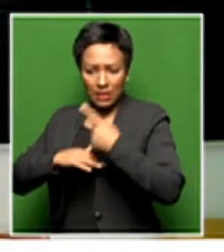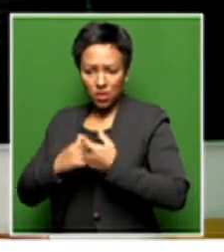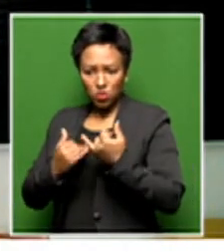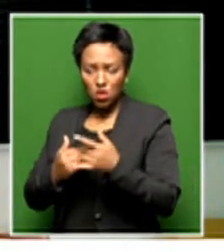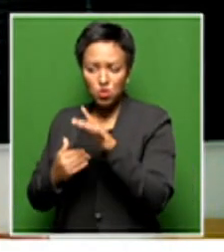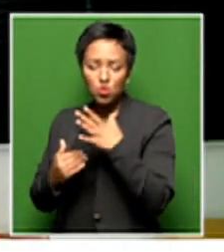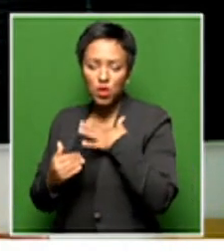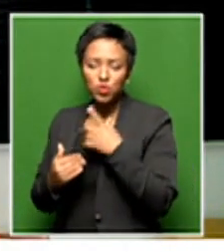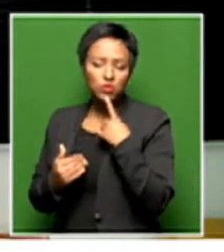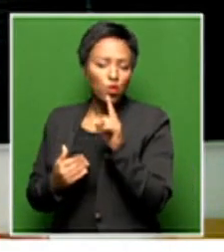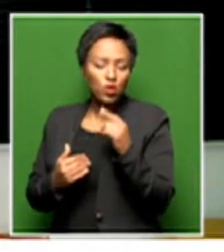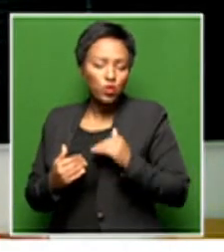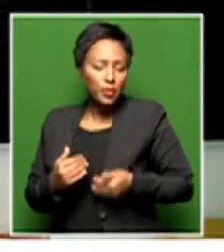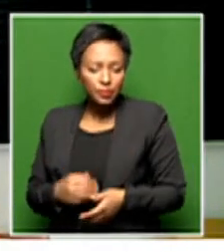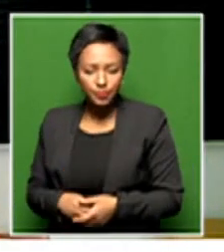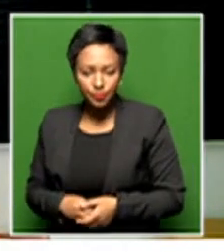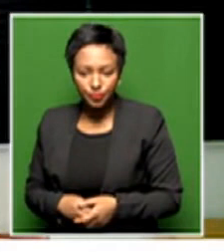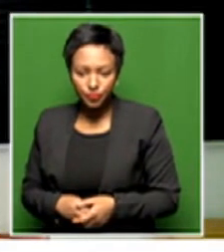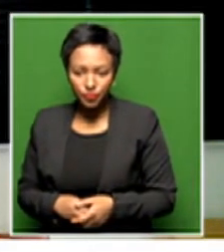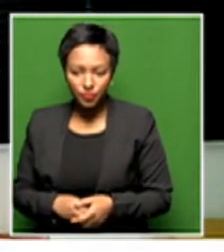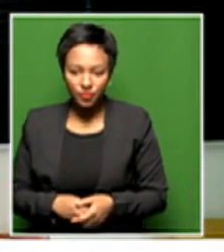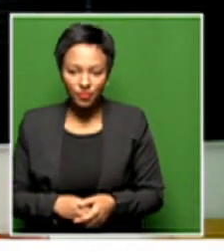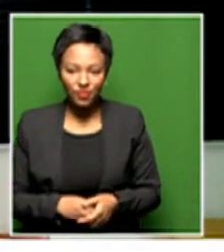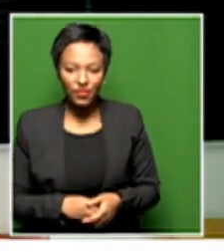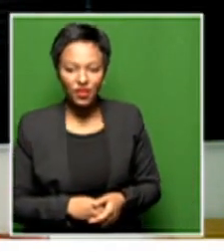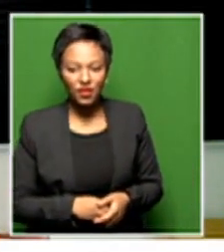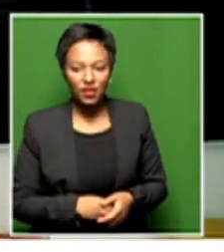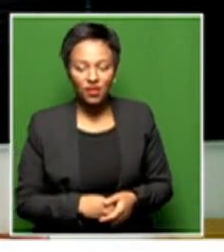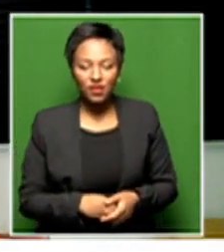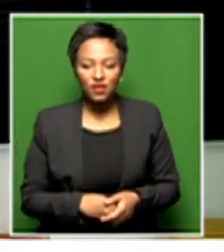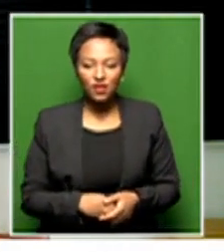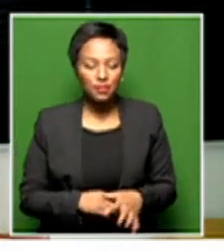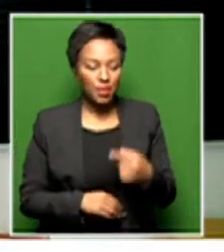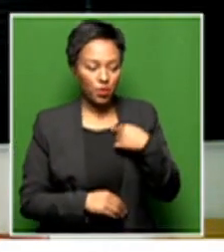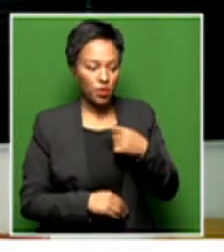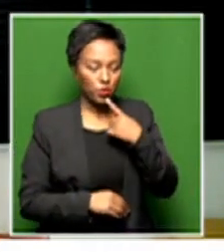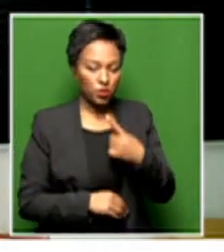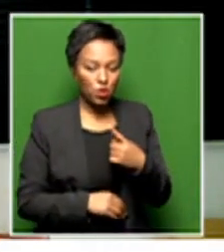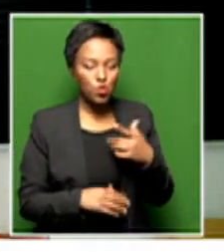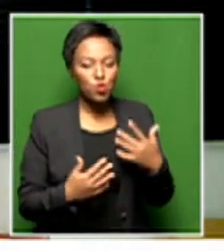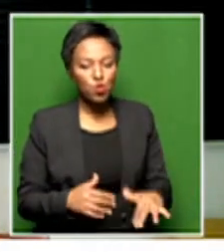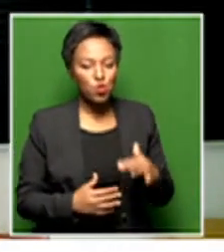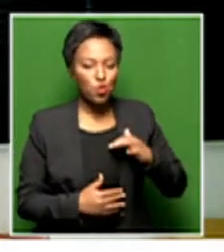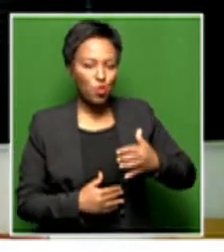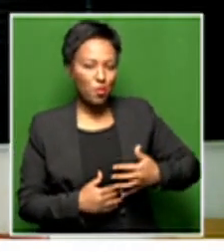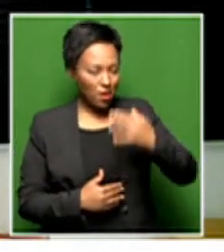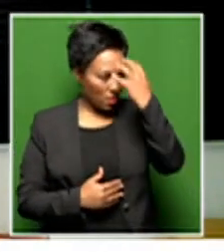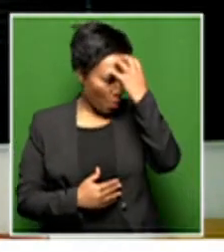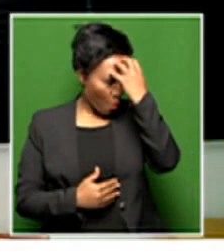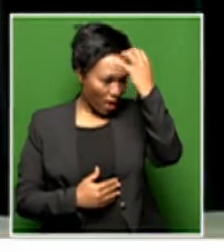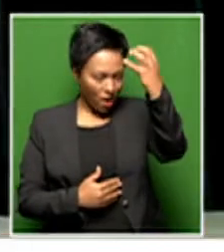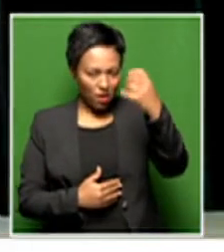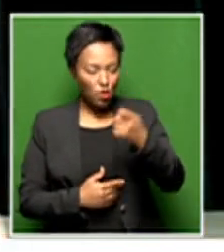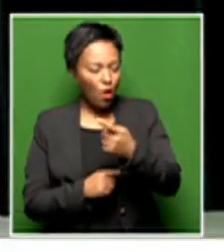messages of encouragement can you send to them? Okay, this is what I'll say. Women are queens. To all the